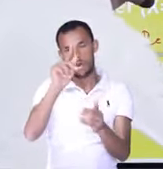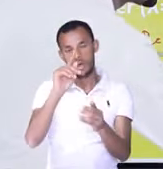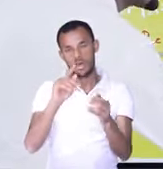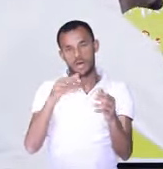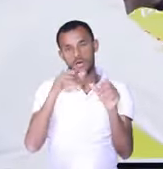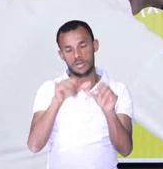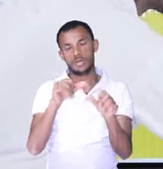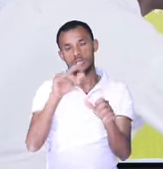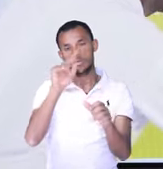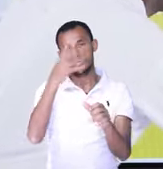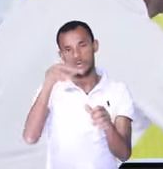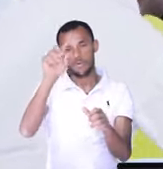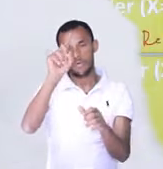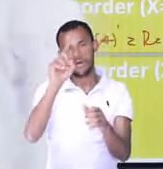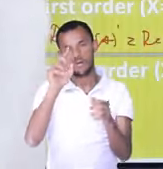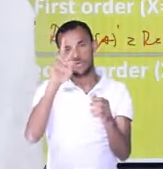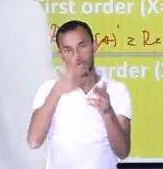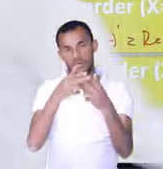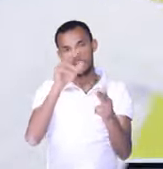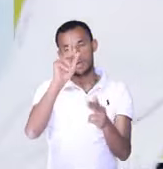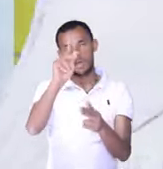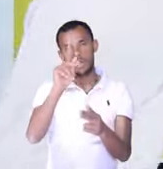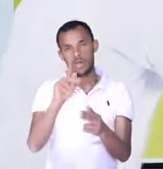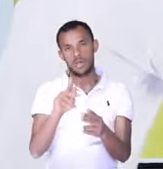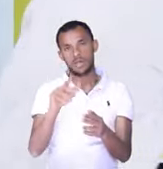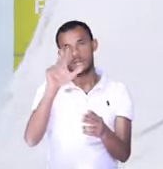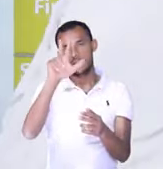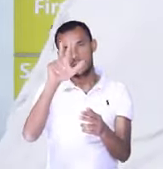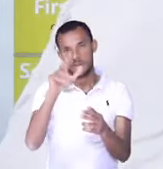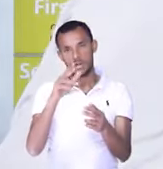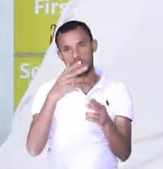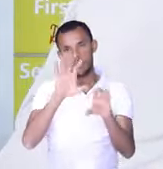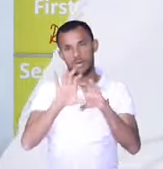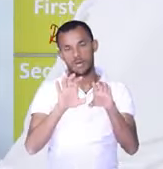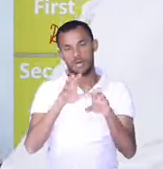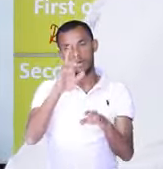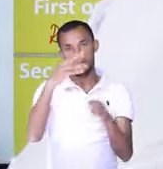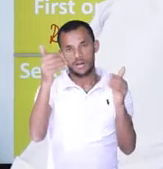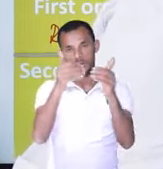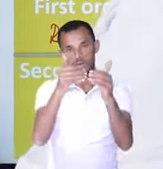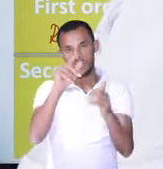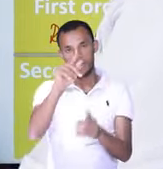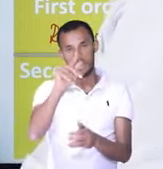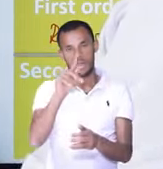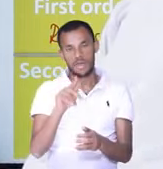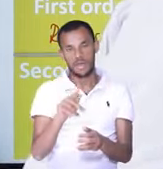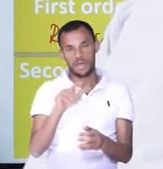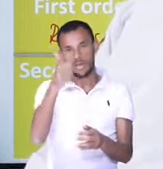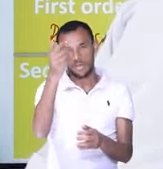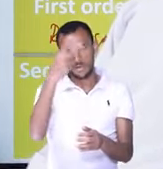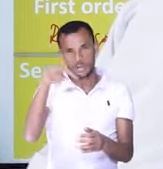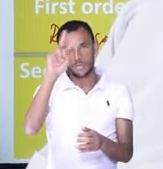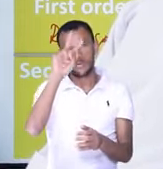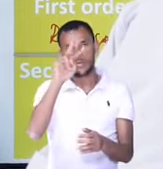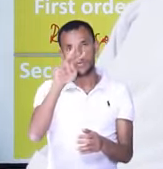to the power of 1, 2 times of K. Tripled. Tripled means R is equals to K a the power